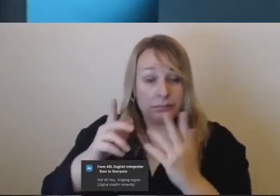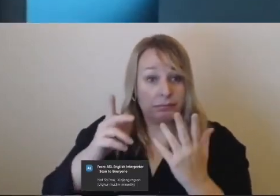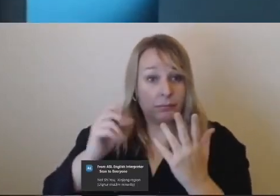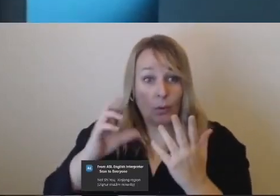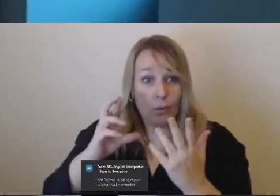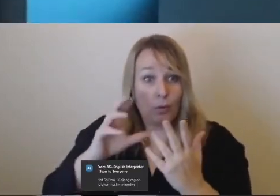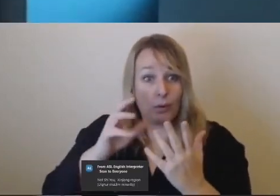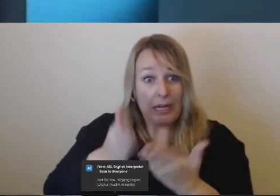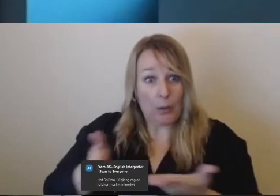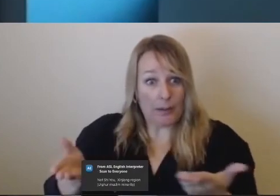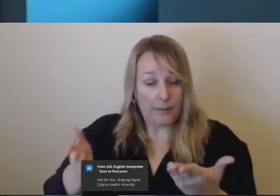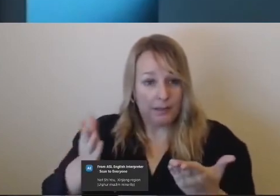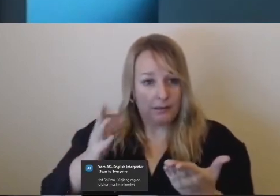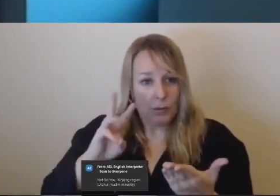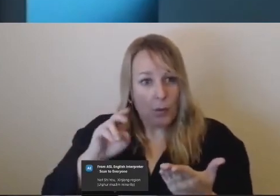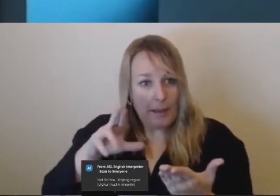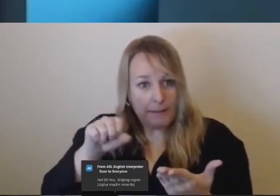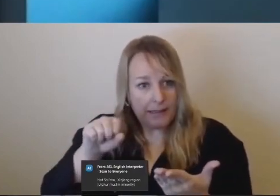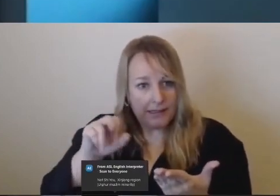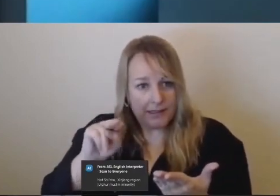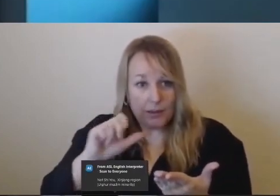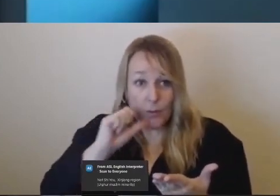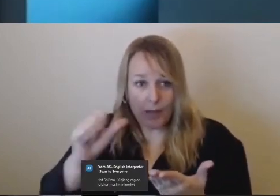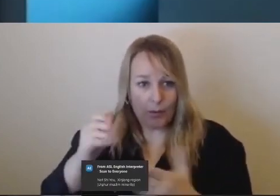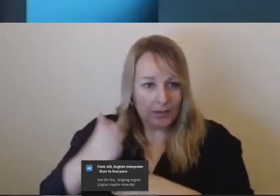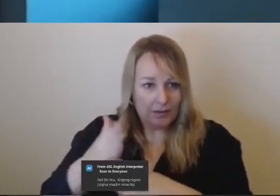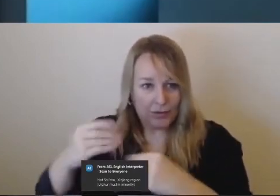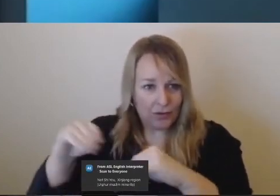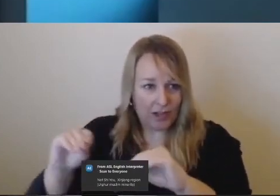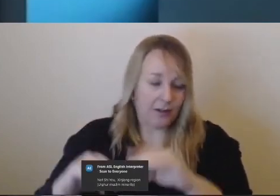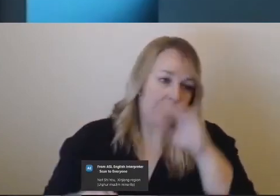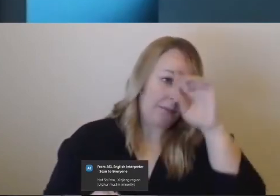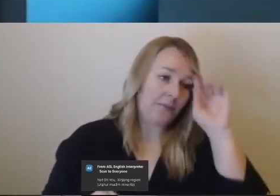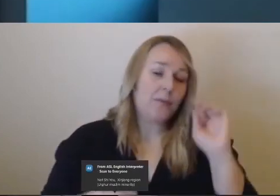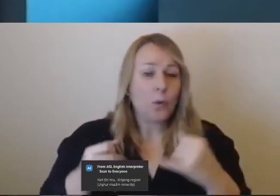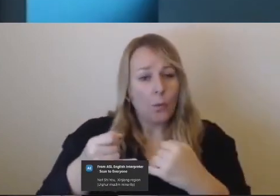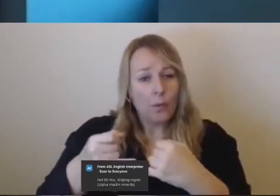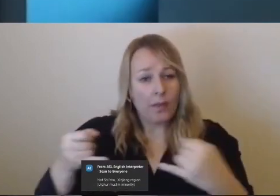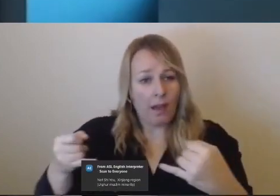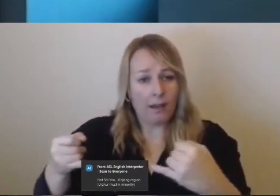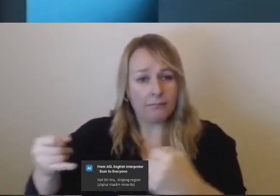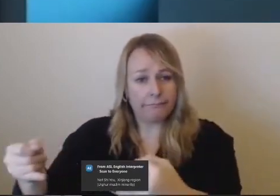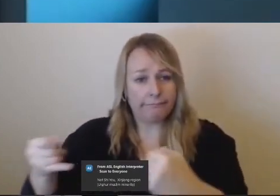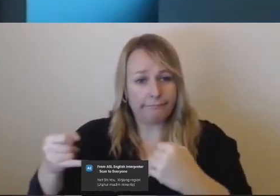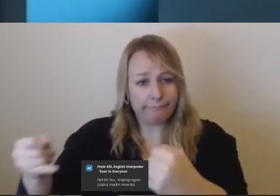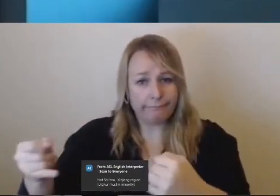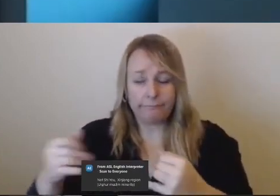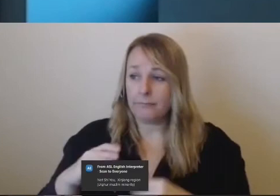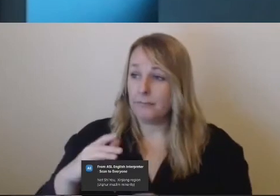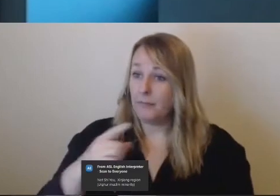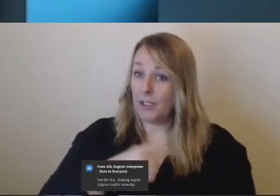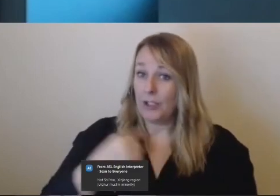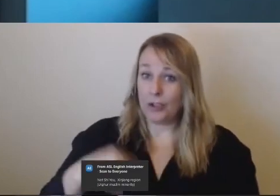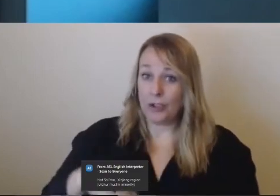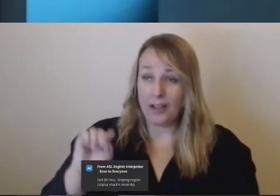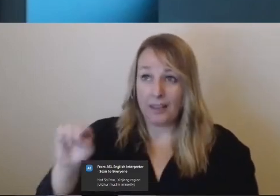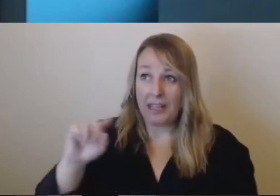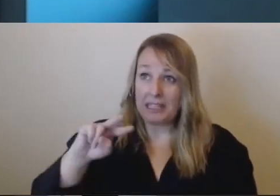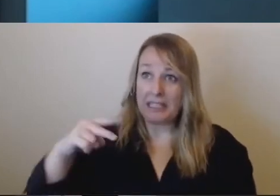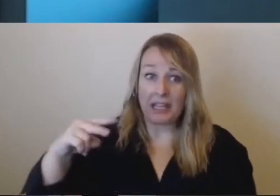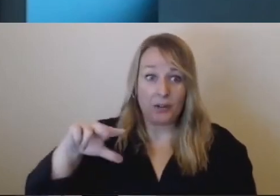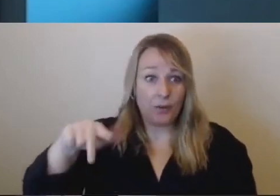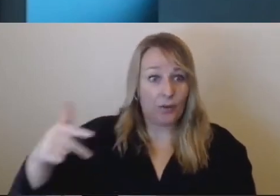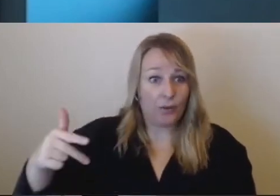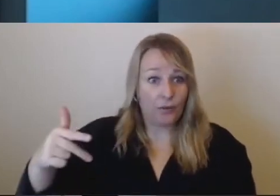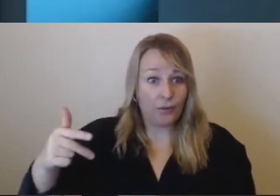lines in different places. And, China is Canada's second or third largest